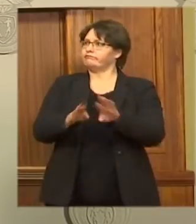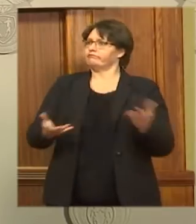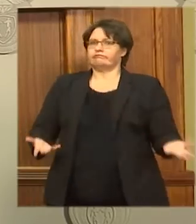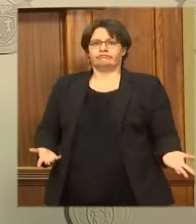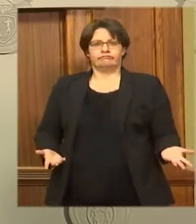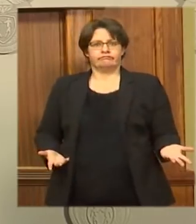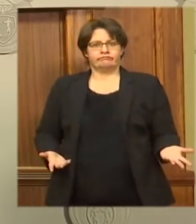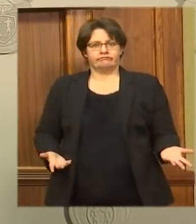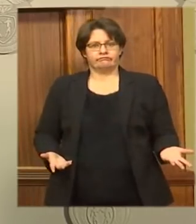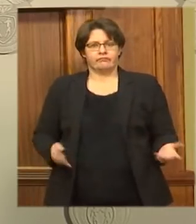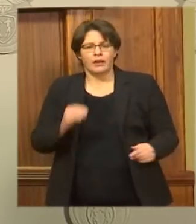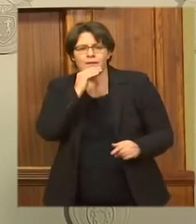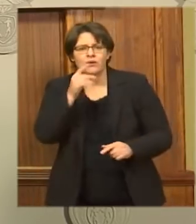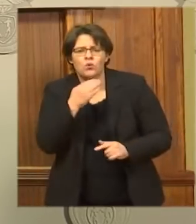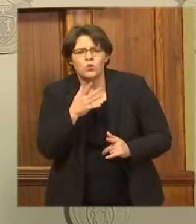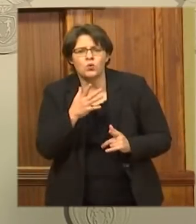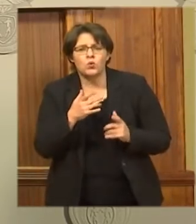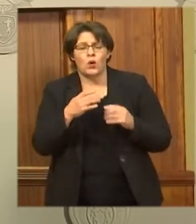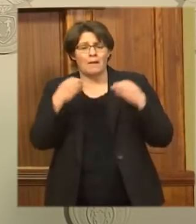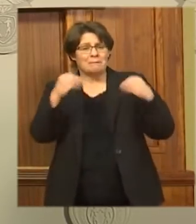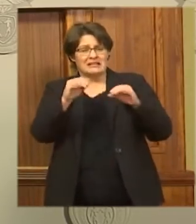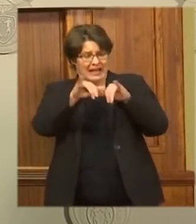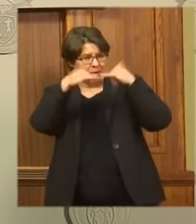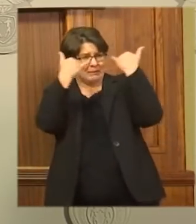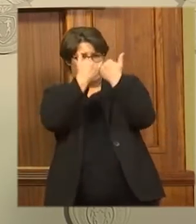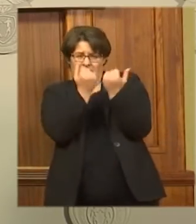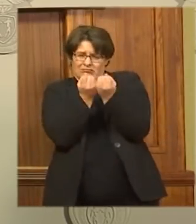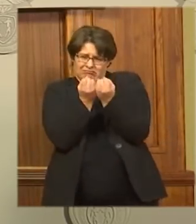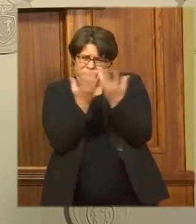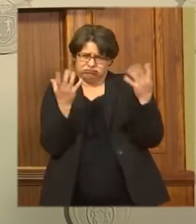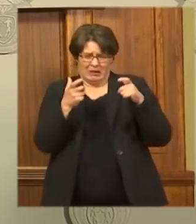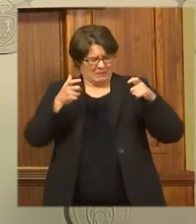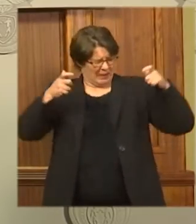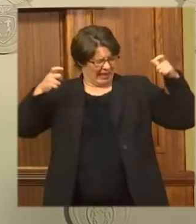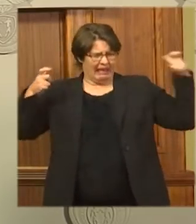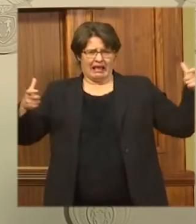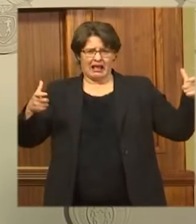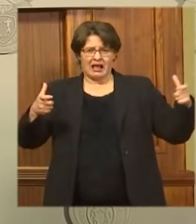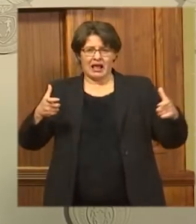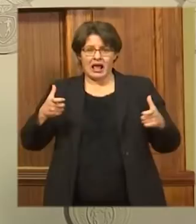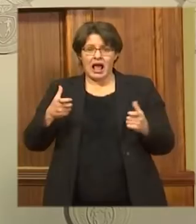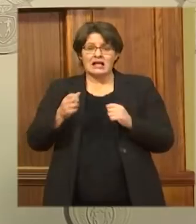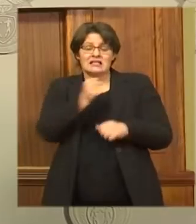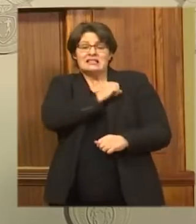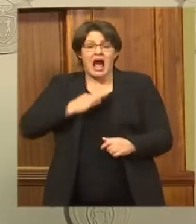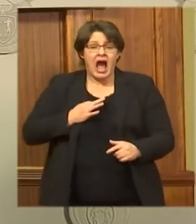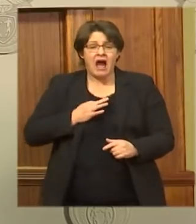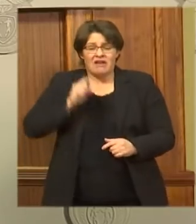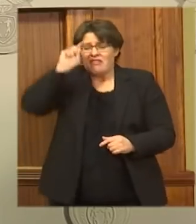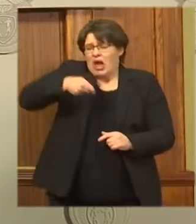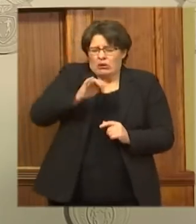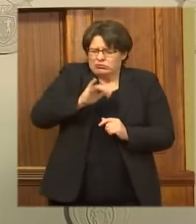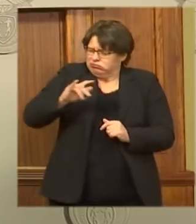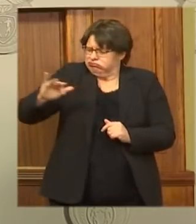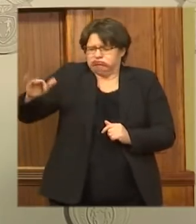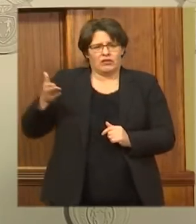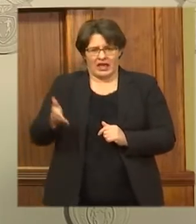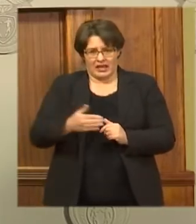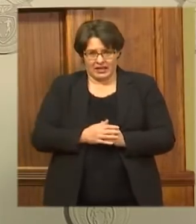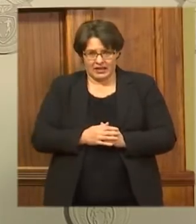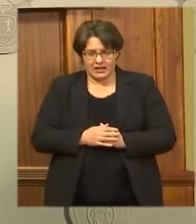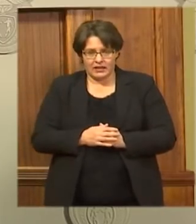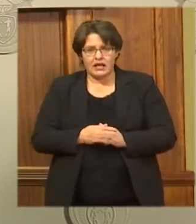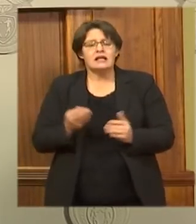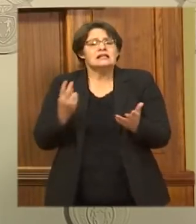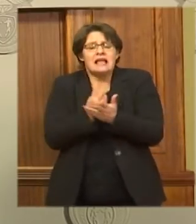These include large companies with many thousands of employees and many more small